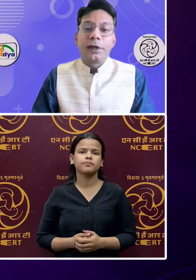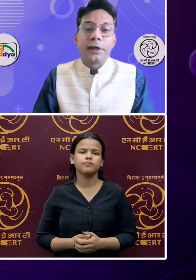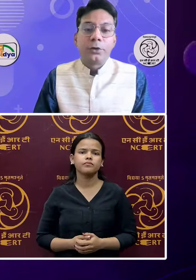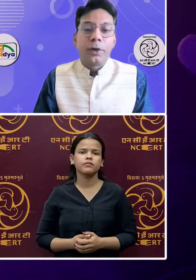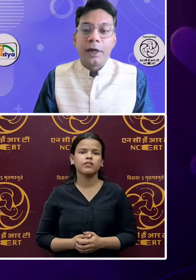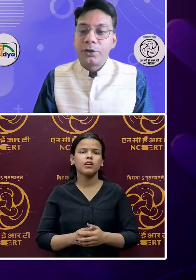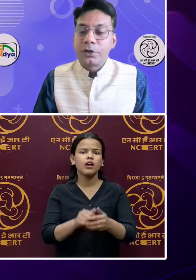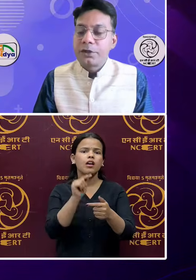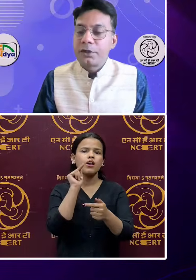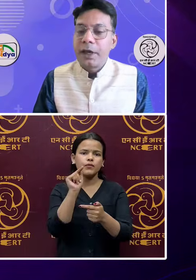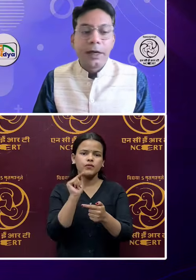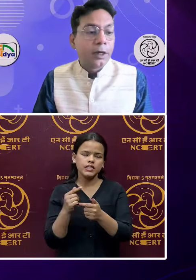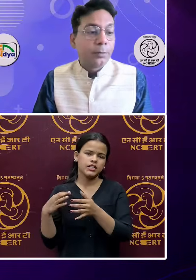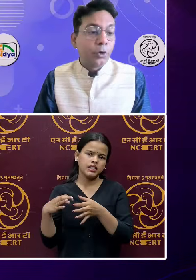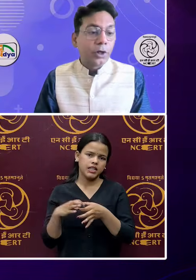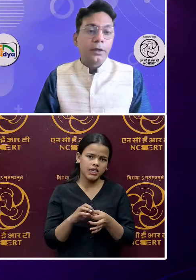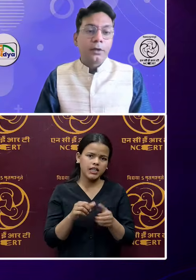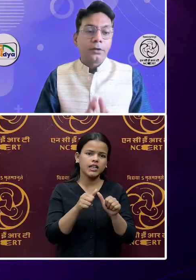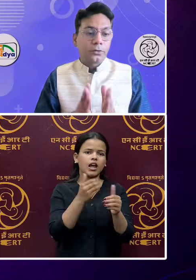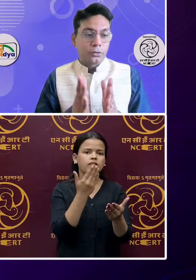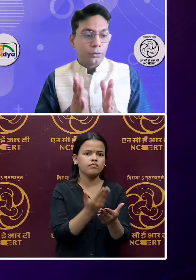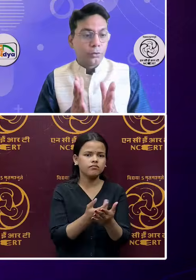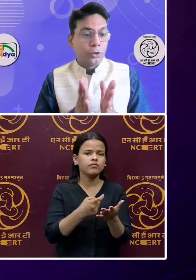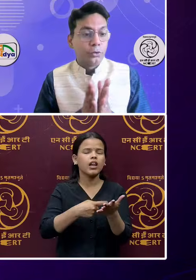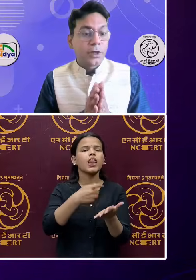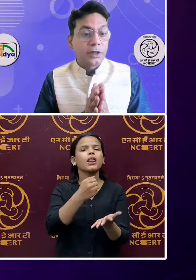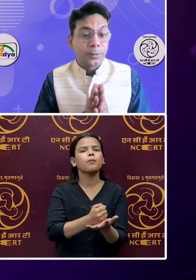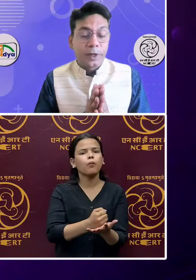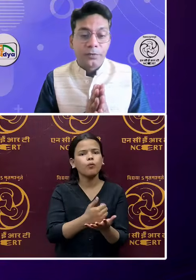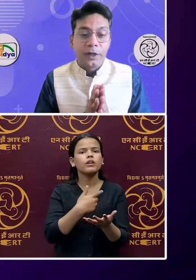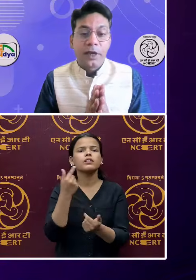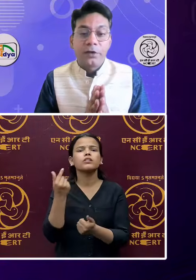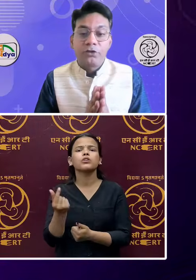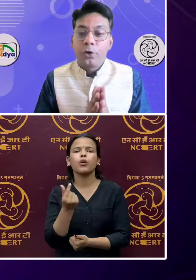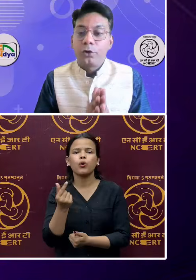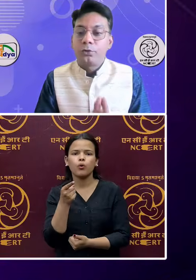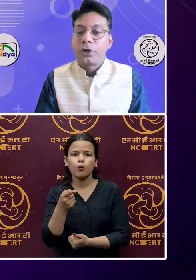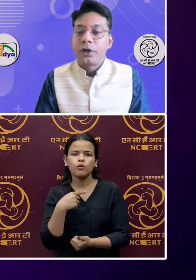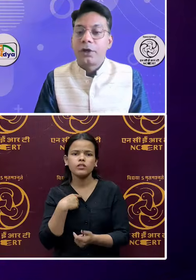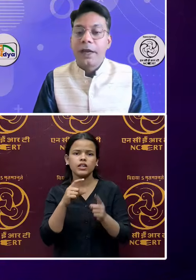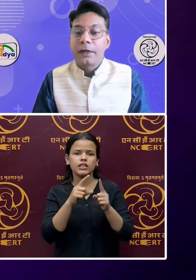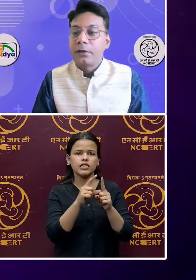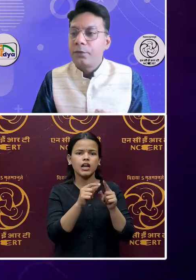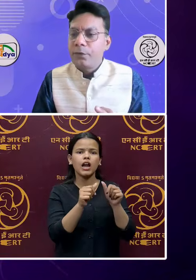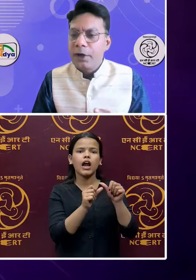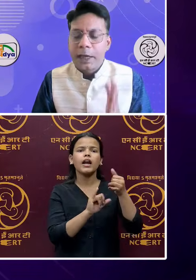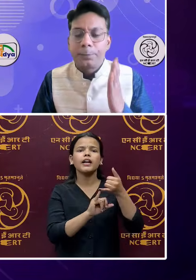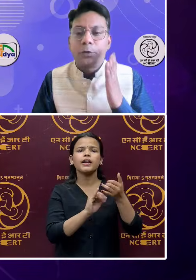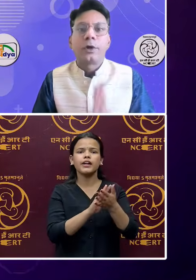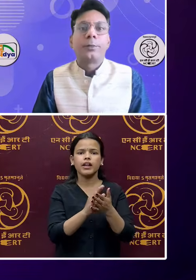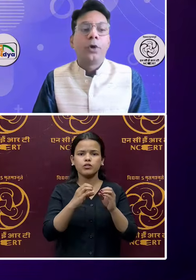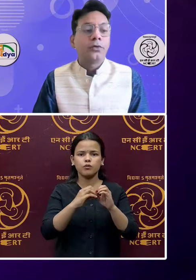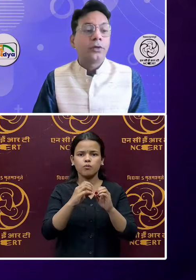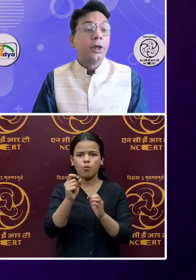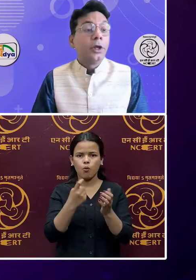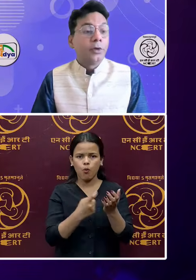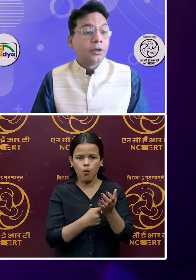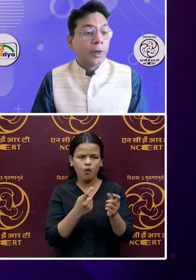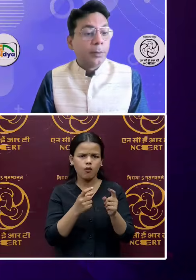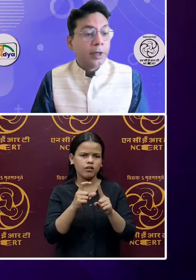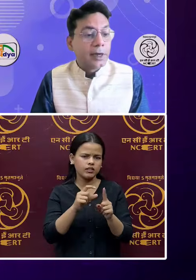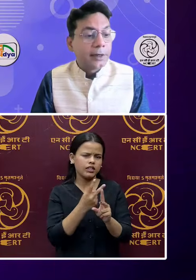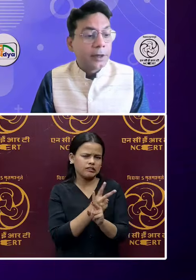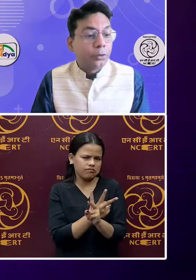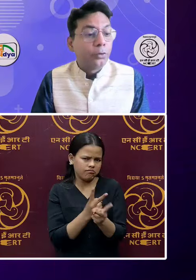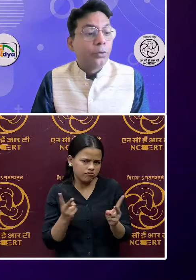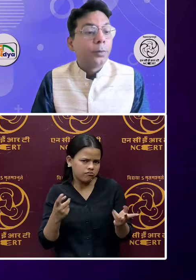features related to administration and reporting. So user specific dashboard to generate a different type of reports which